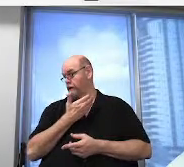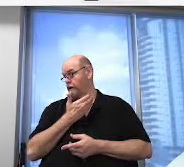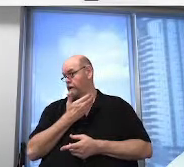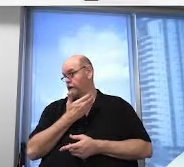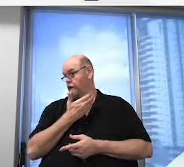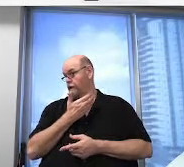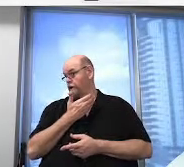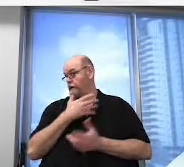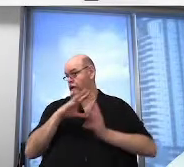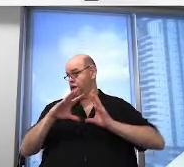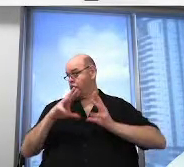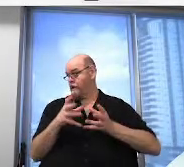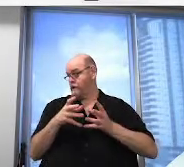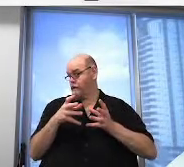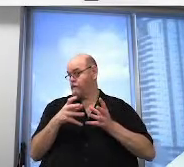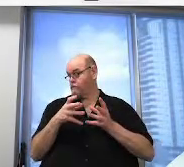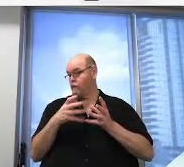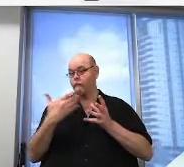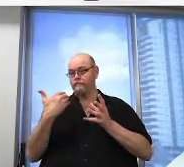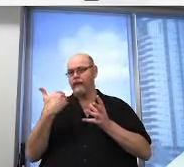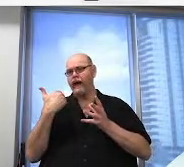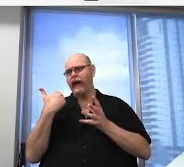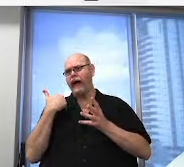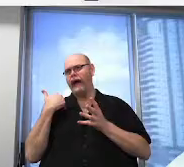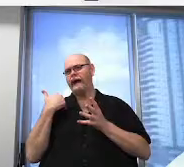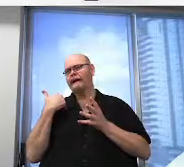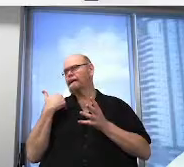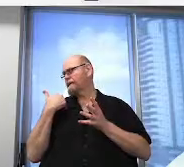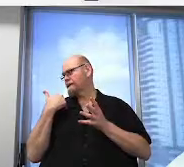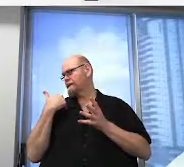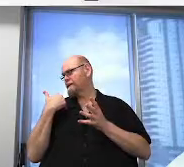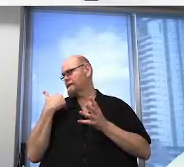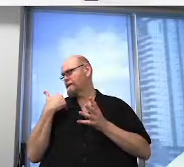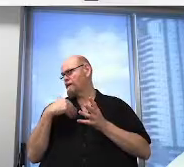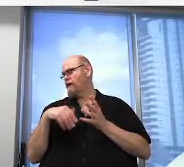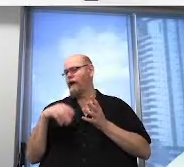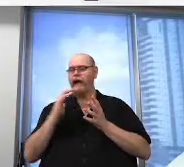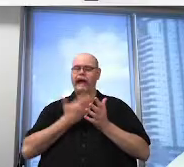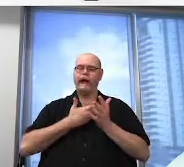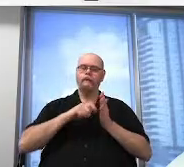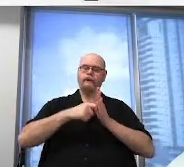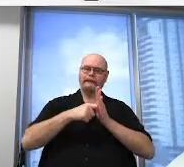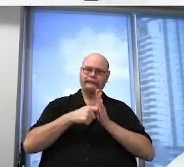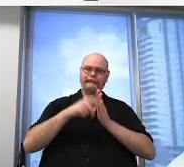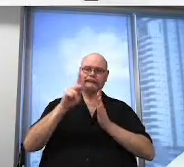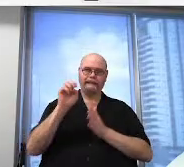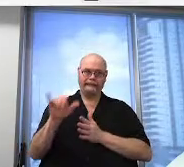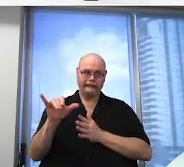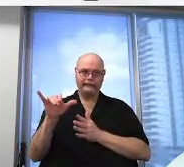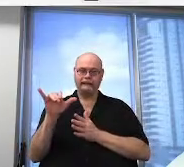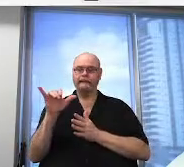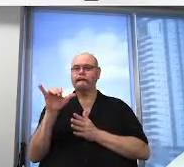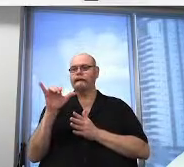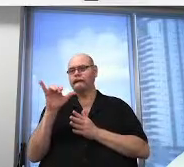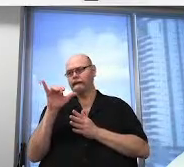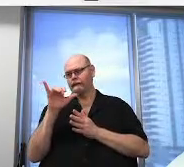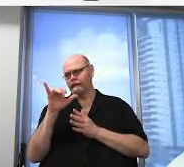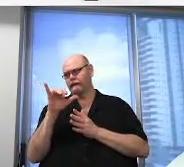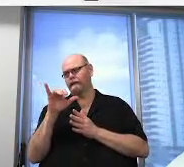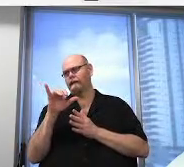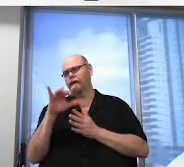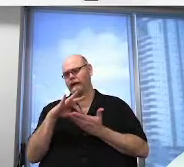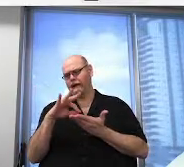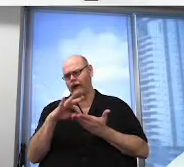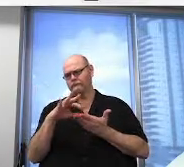our group who deals with our key accounts. With what? Your key accounts? Our key accounts. They do the the